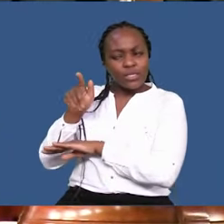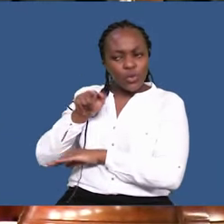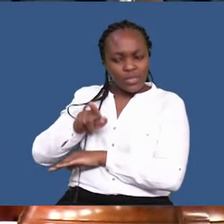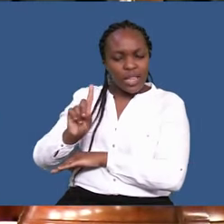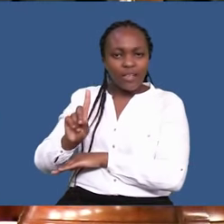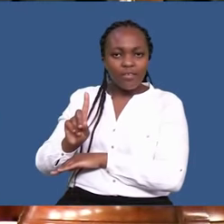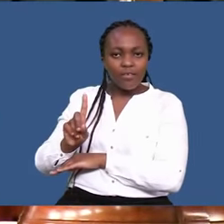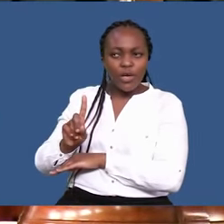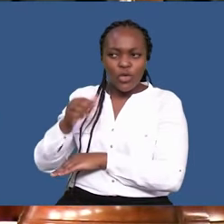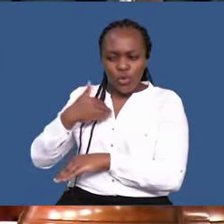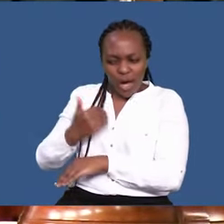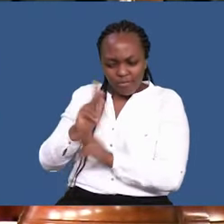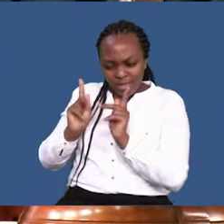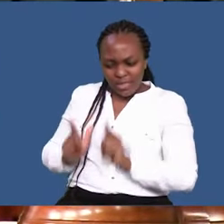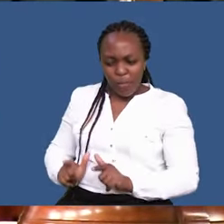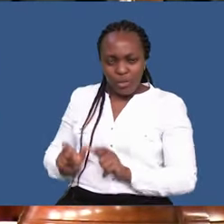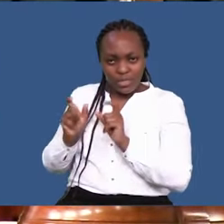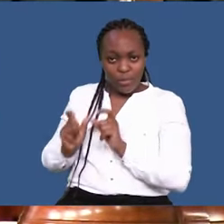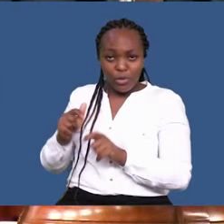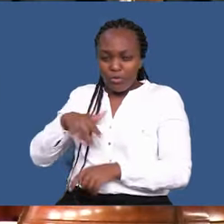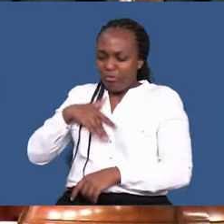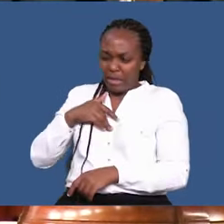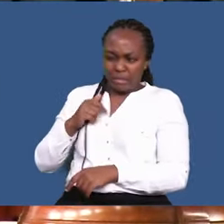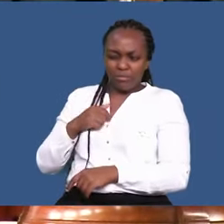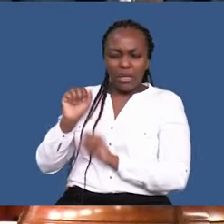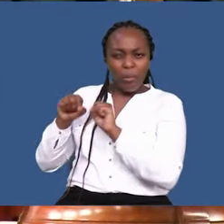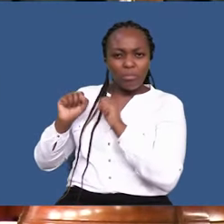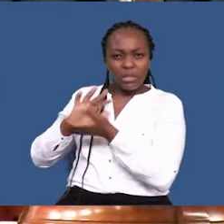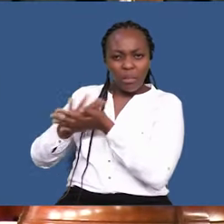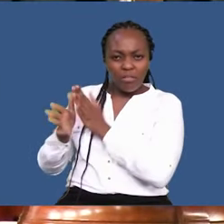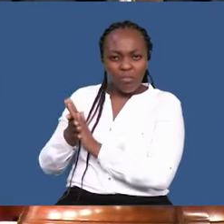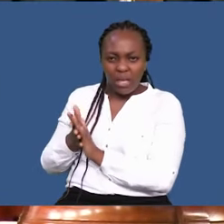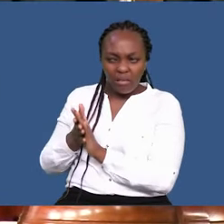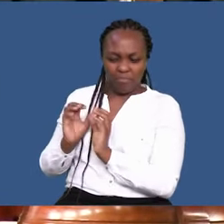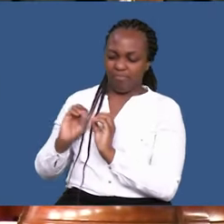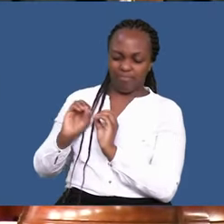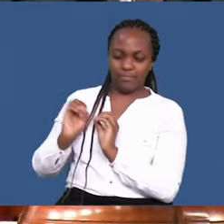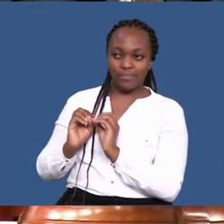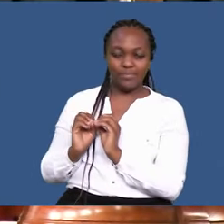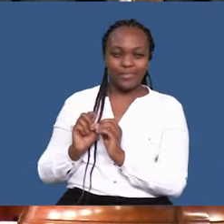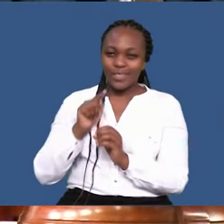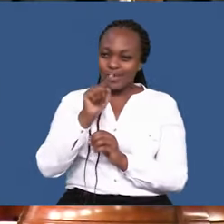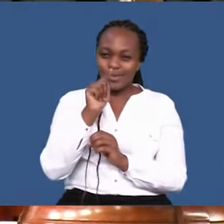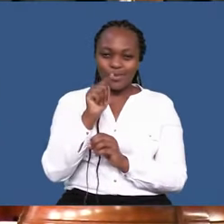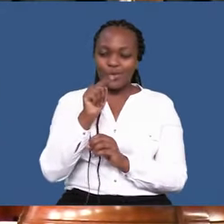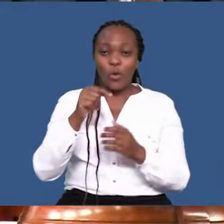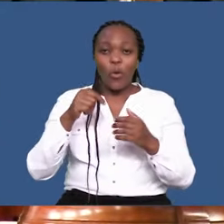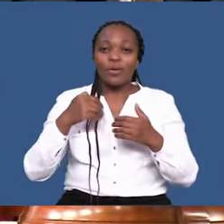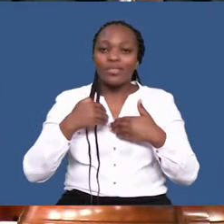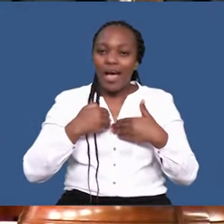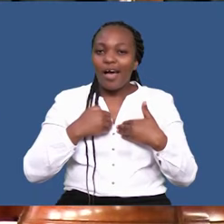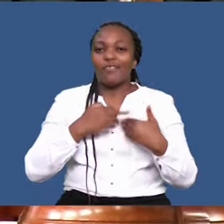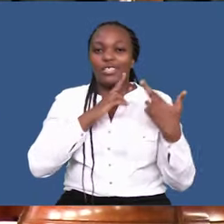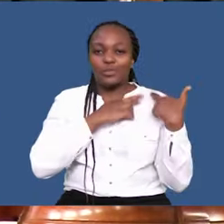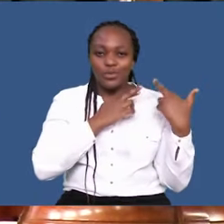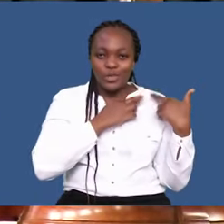reach out to these people and ask them or tell them that you have forgiven them. Just as